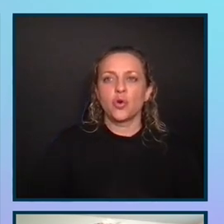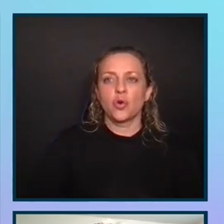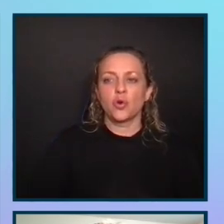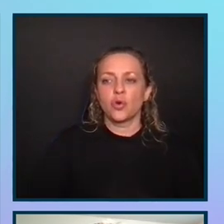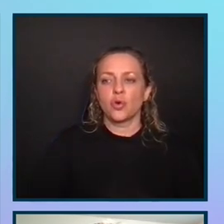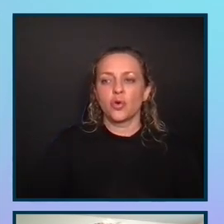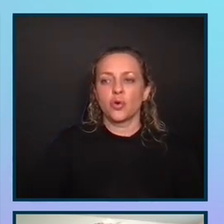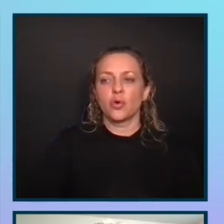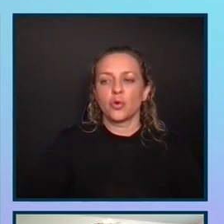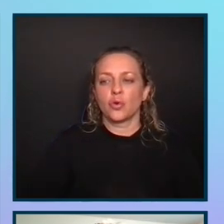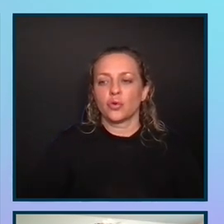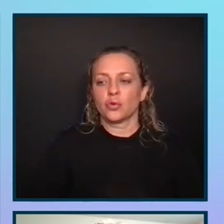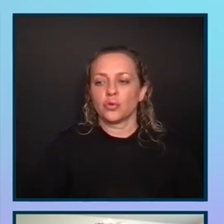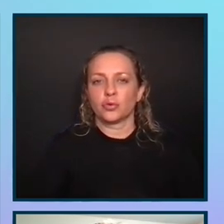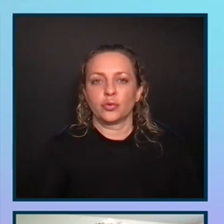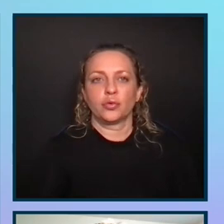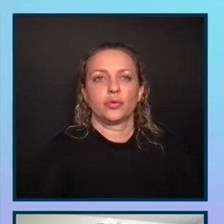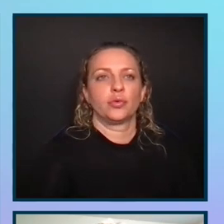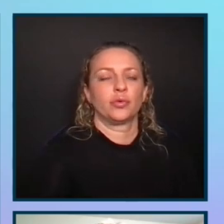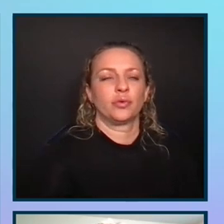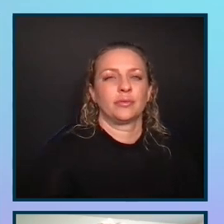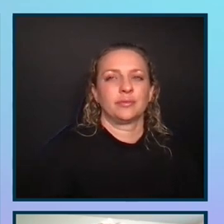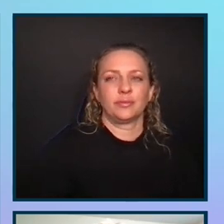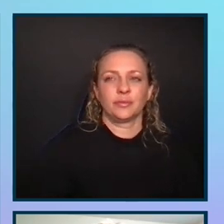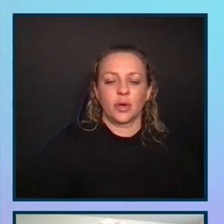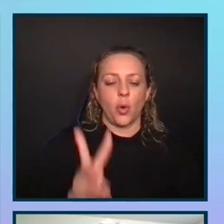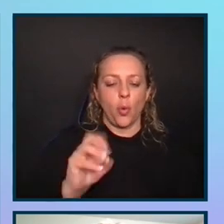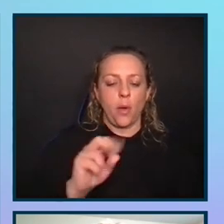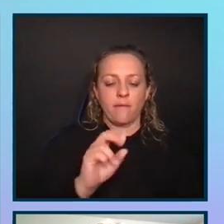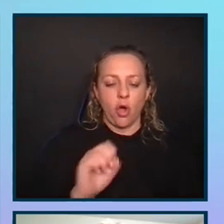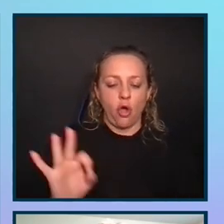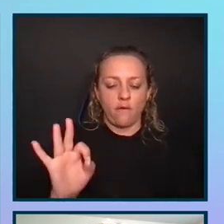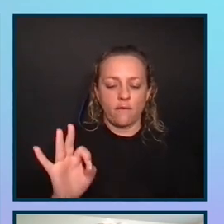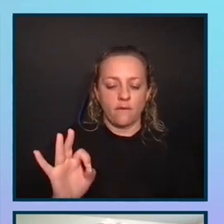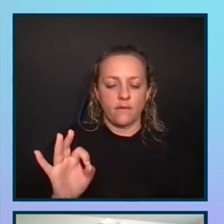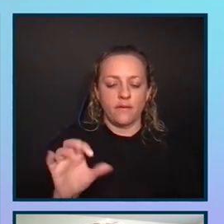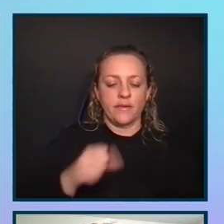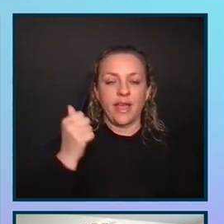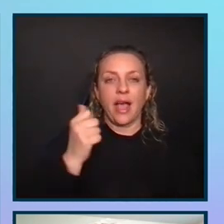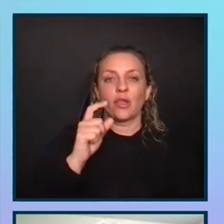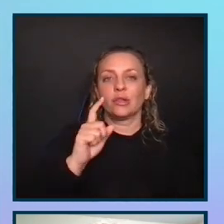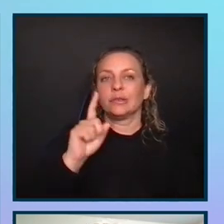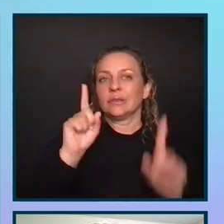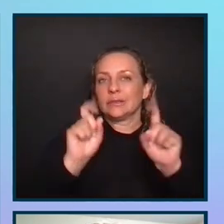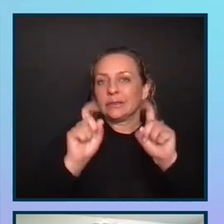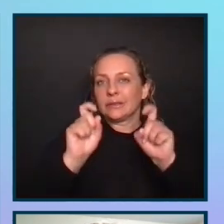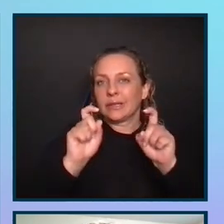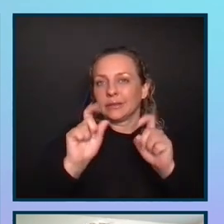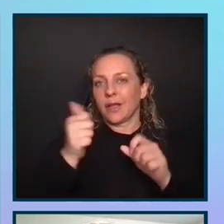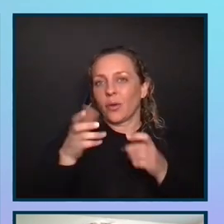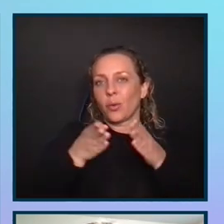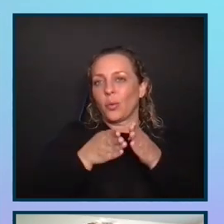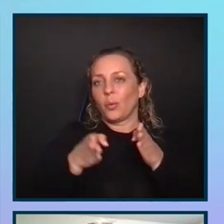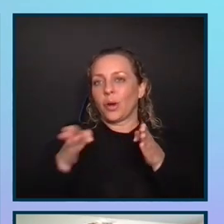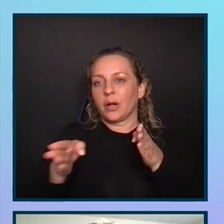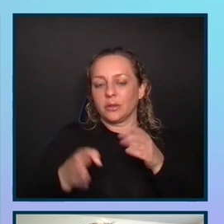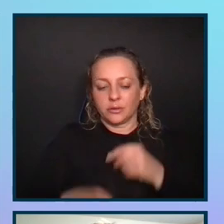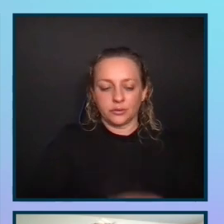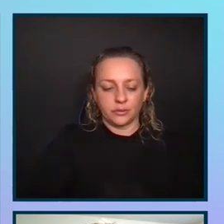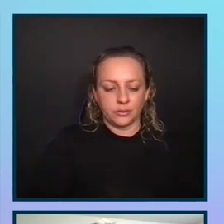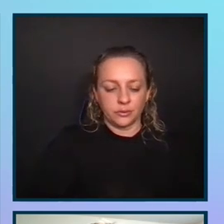Let me get Wave off here. There's another way to test a site with Wave.